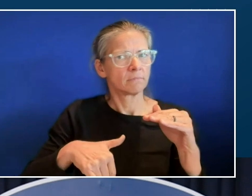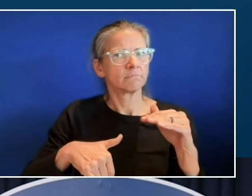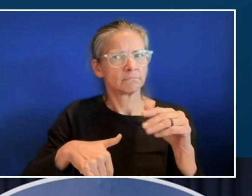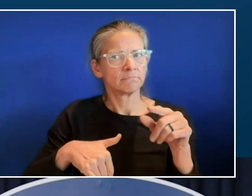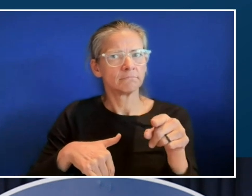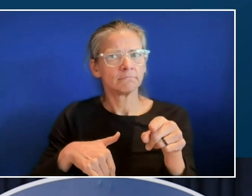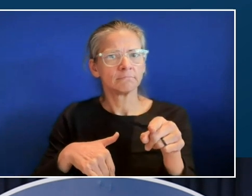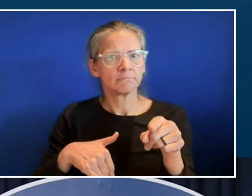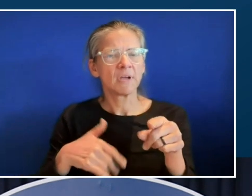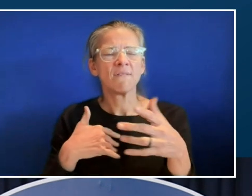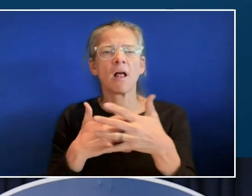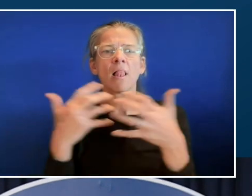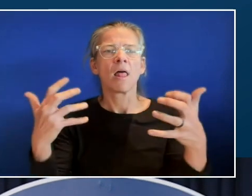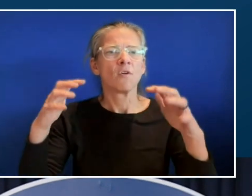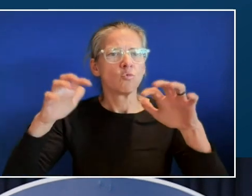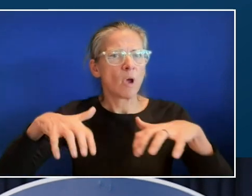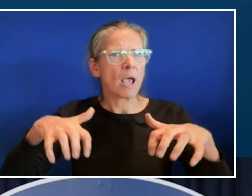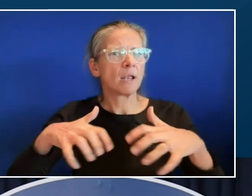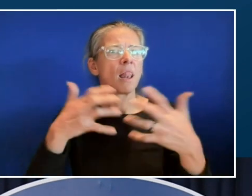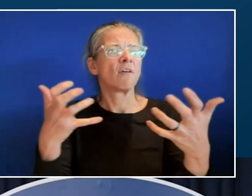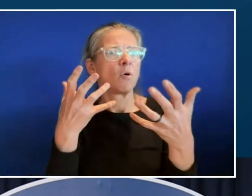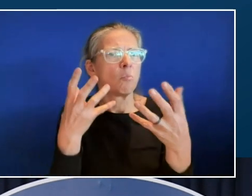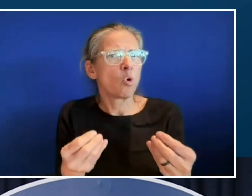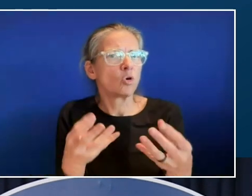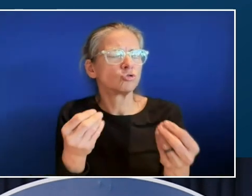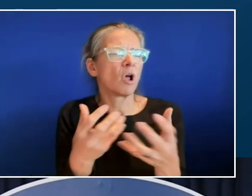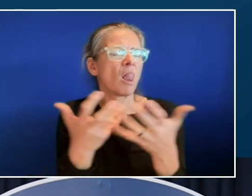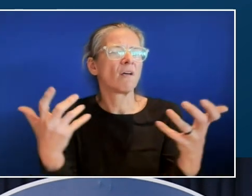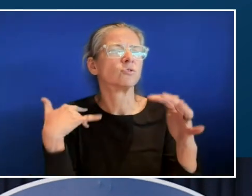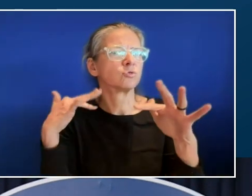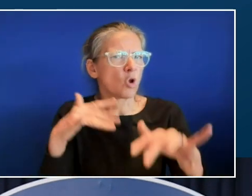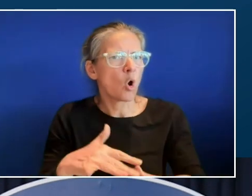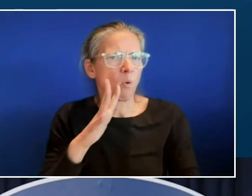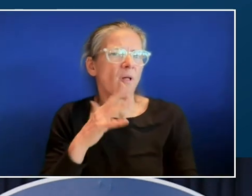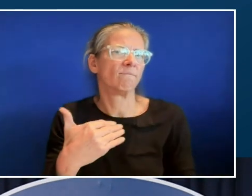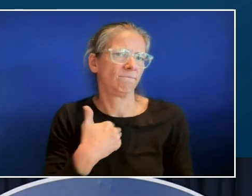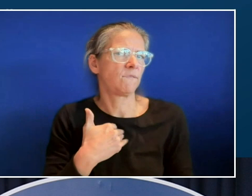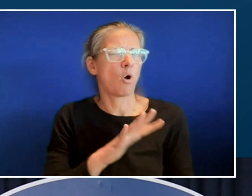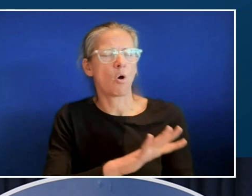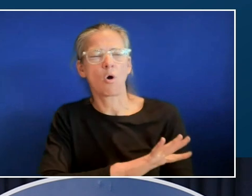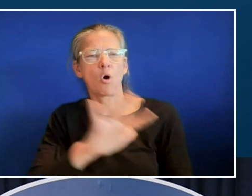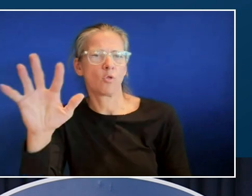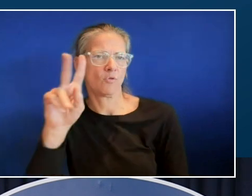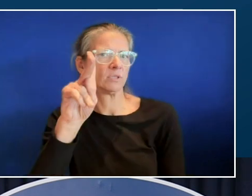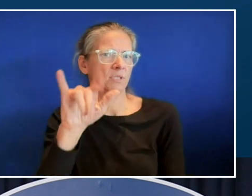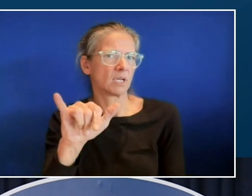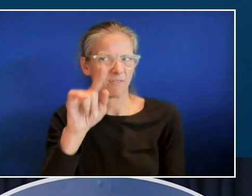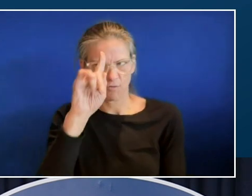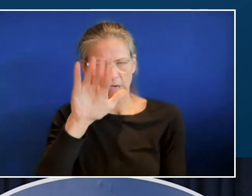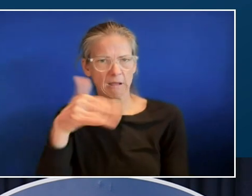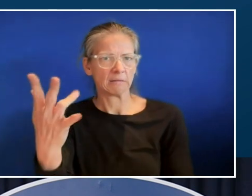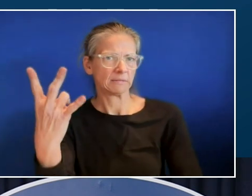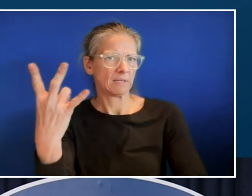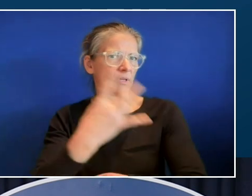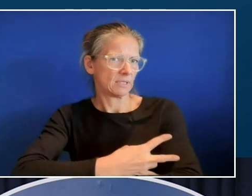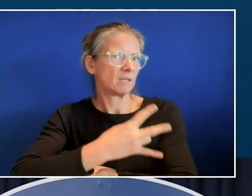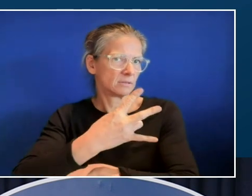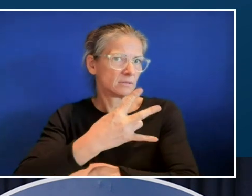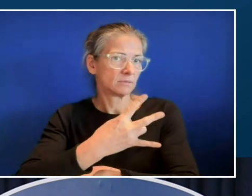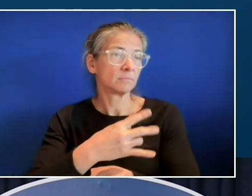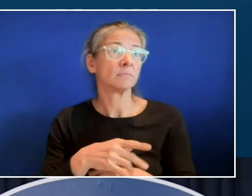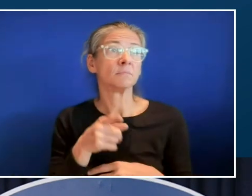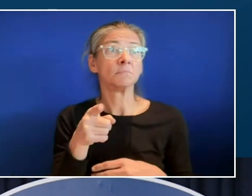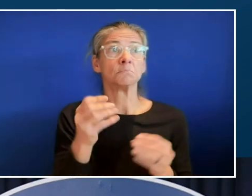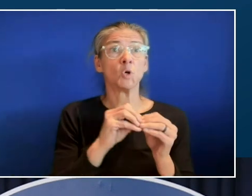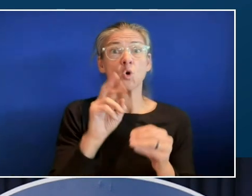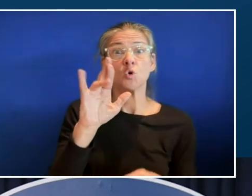slide, we're going to get a lot of rain and moisture and precipitation across the Commonwealth over the next 7 days,